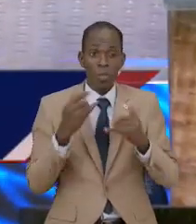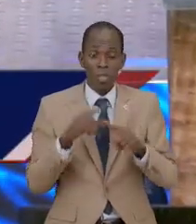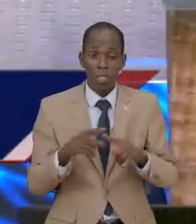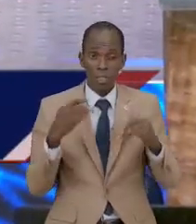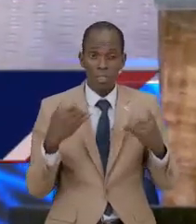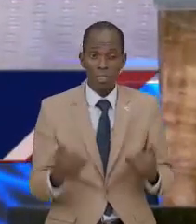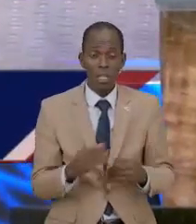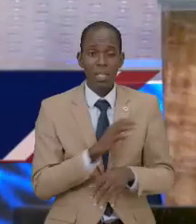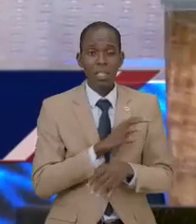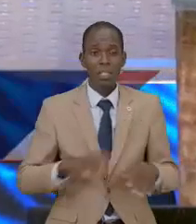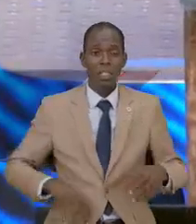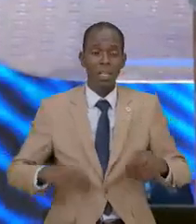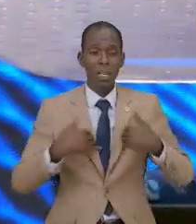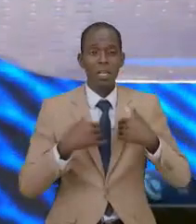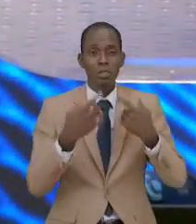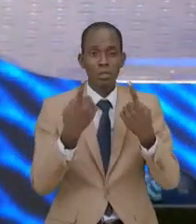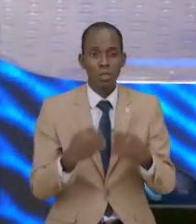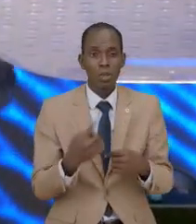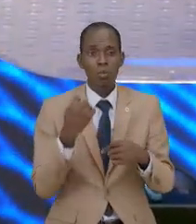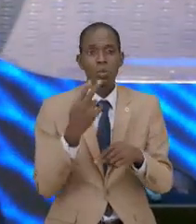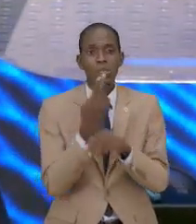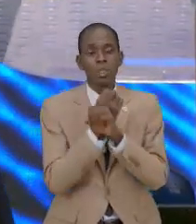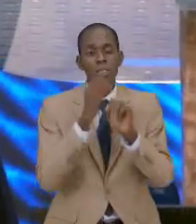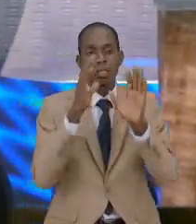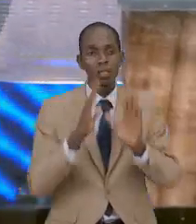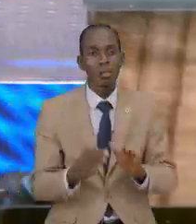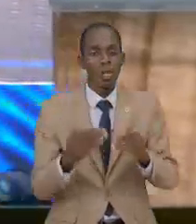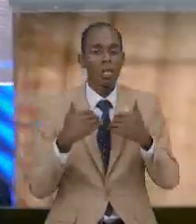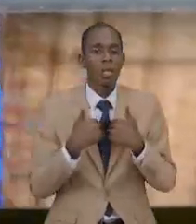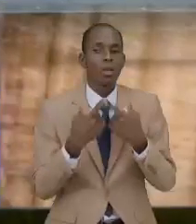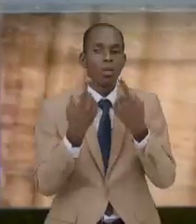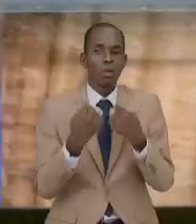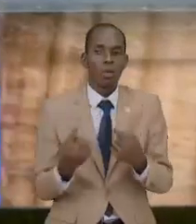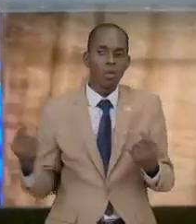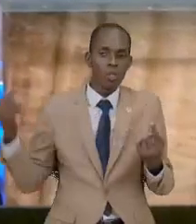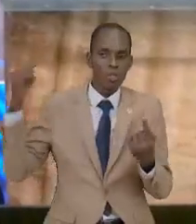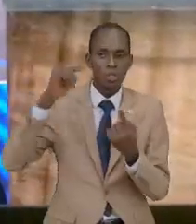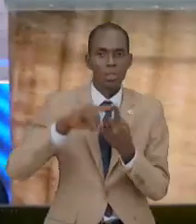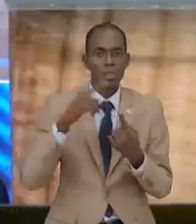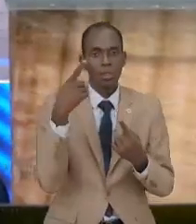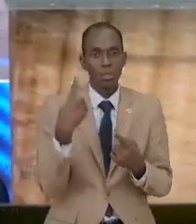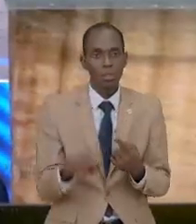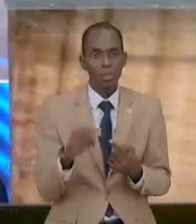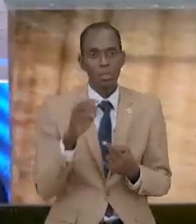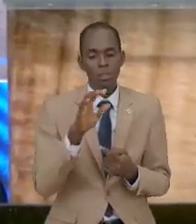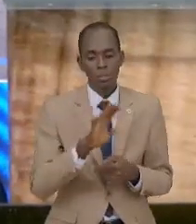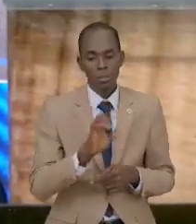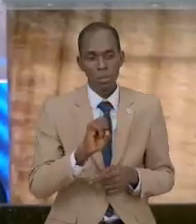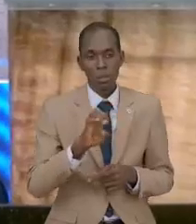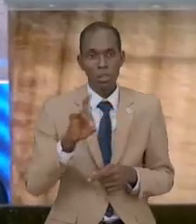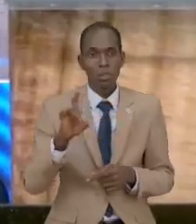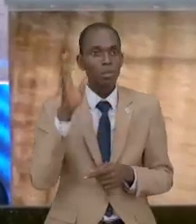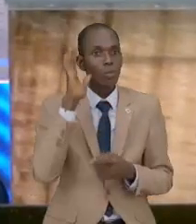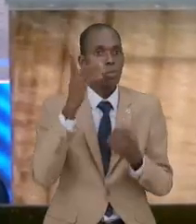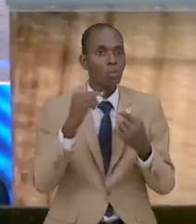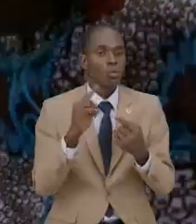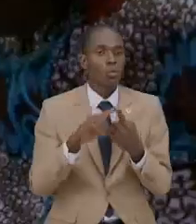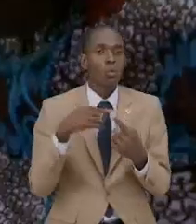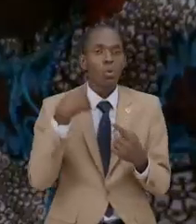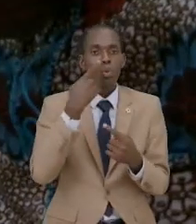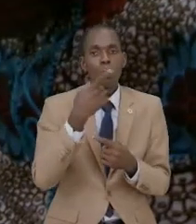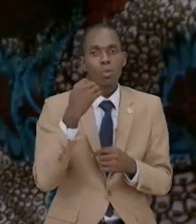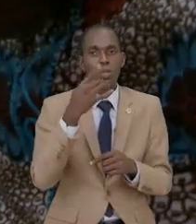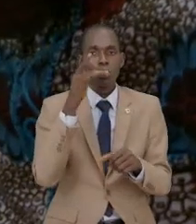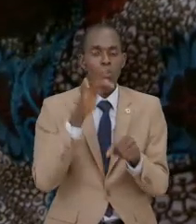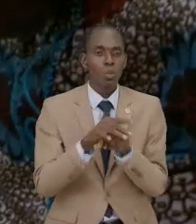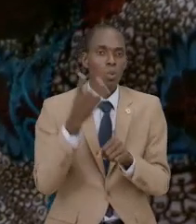Now the Redeemer has come. Till the seed shall come to whom the promise was made.